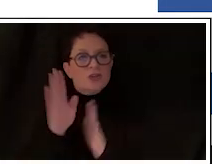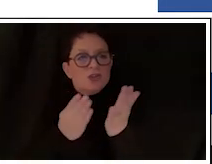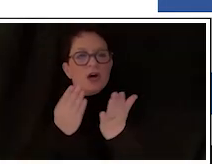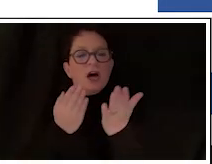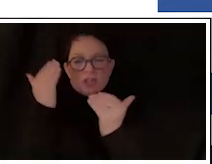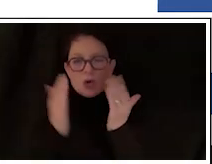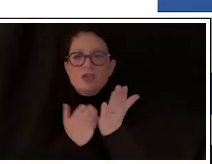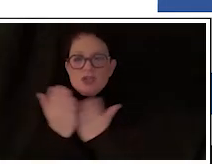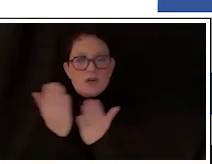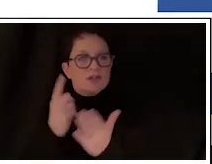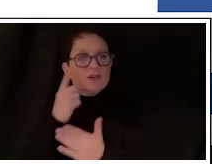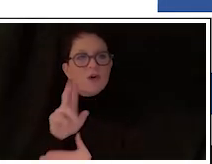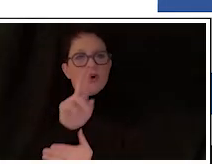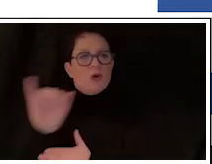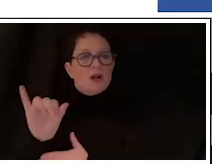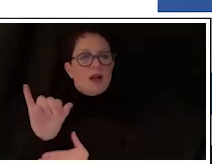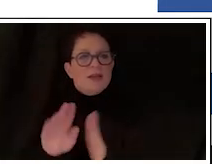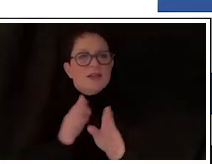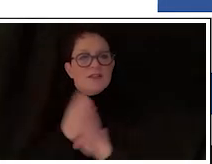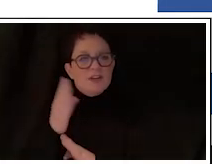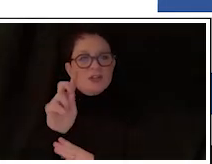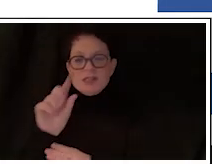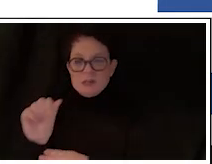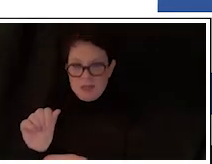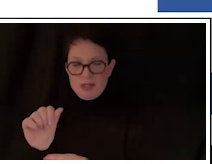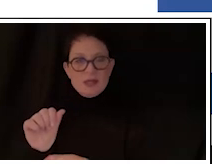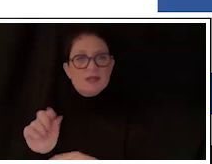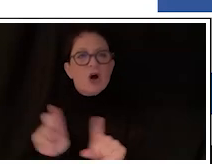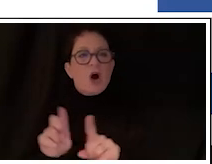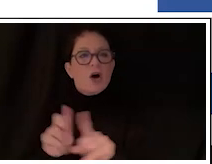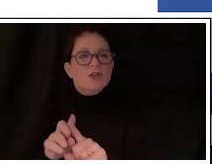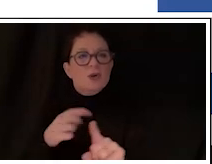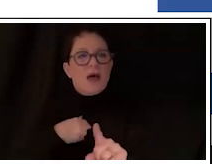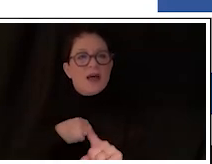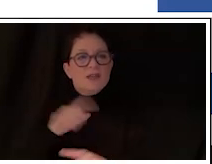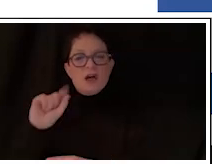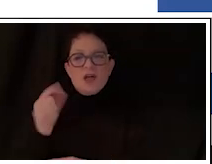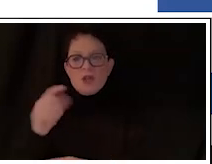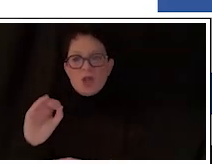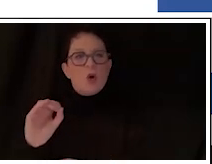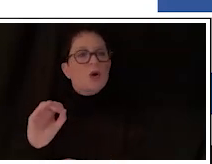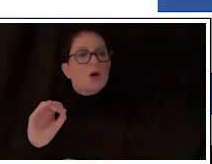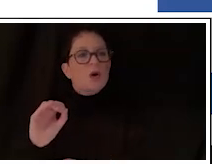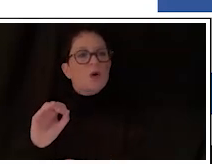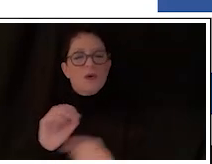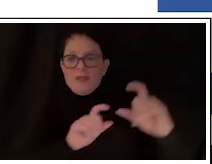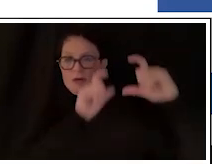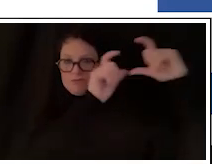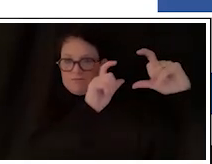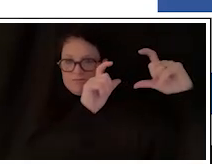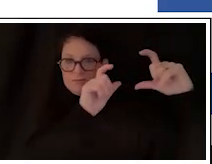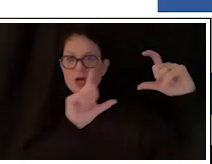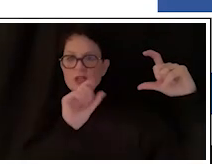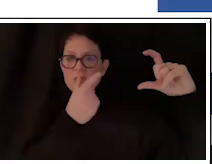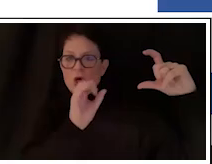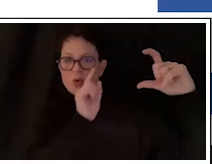Rhode Island Division of Developmental Disabilities." It also has our logo in the